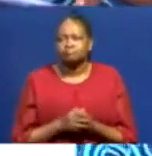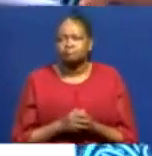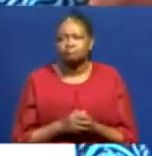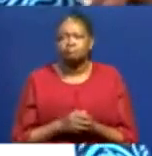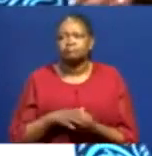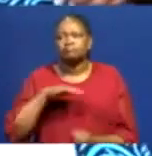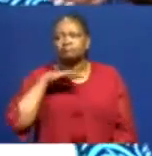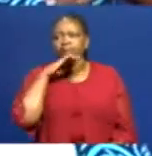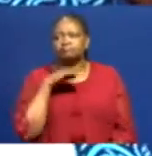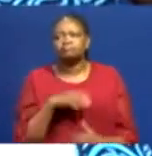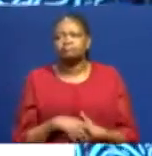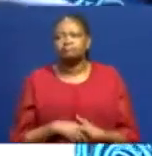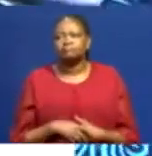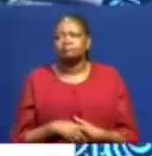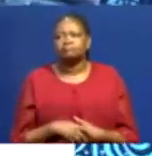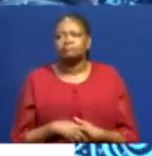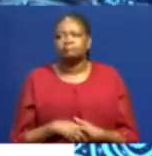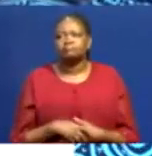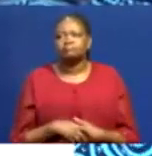deaths.